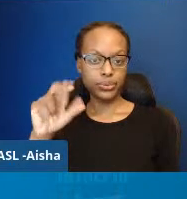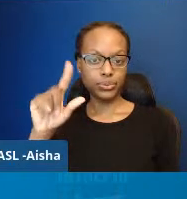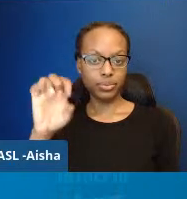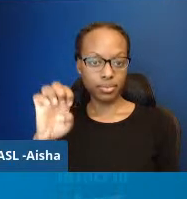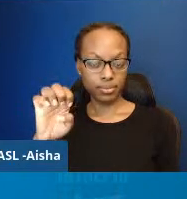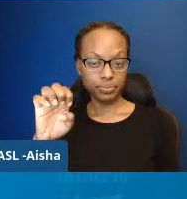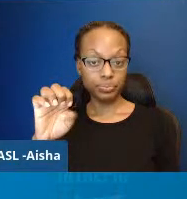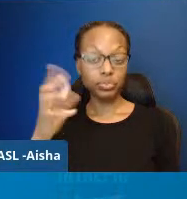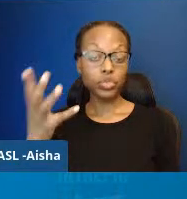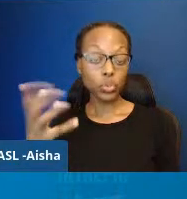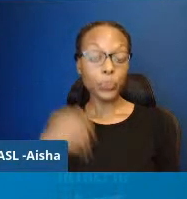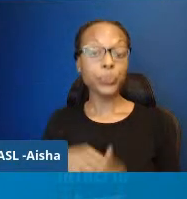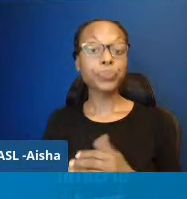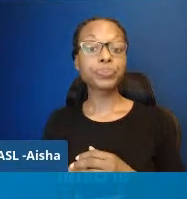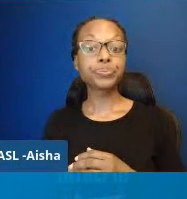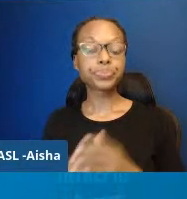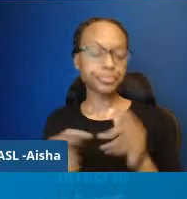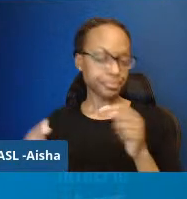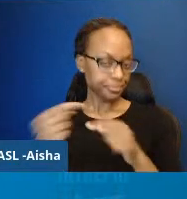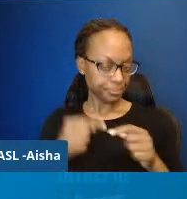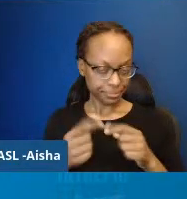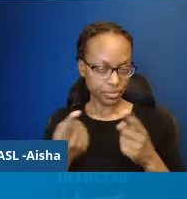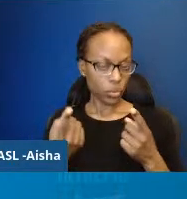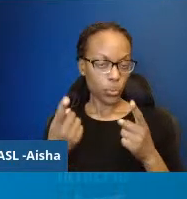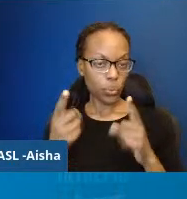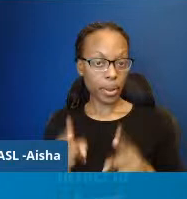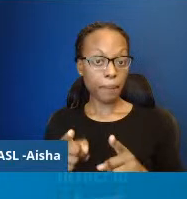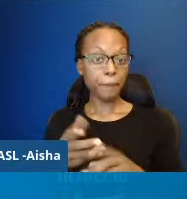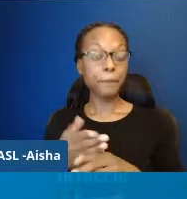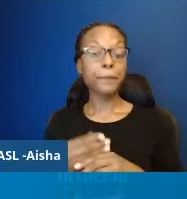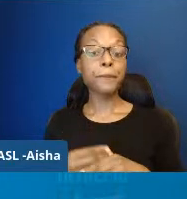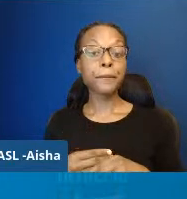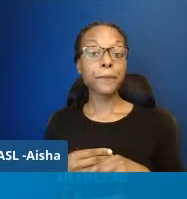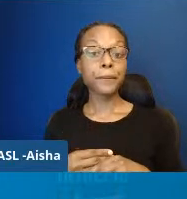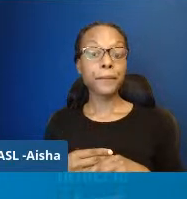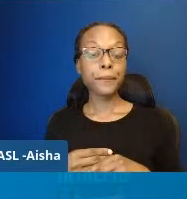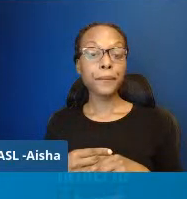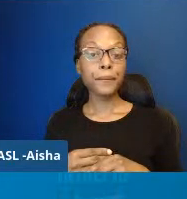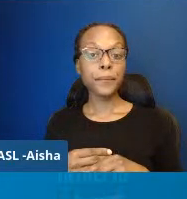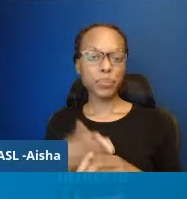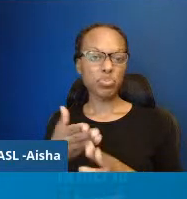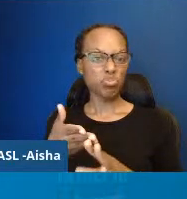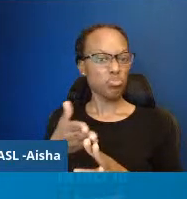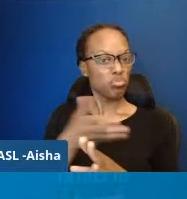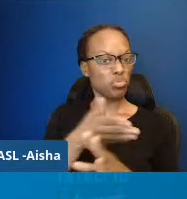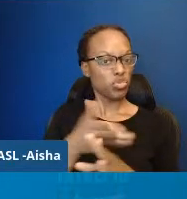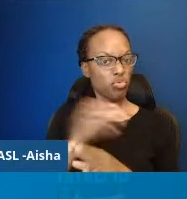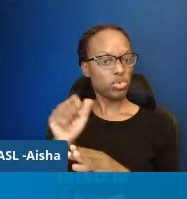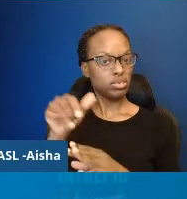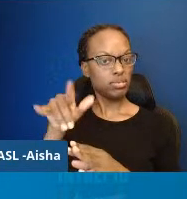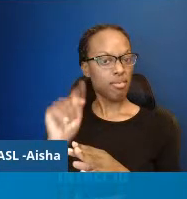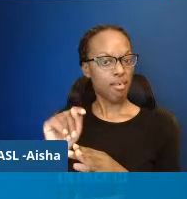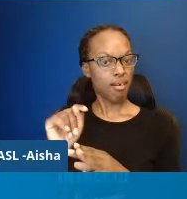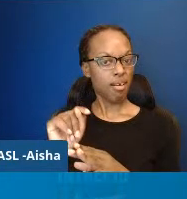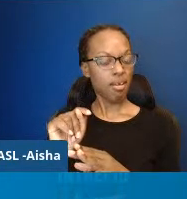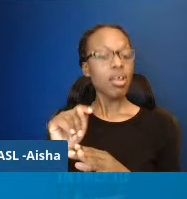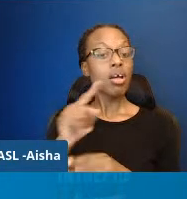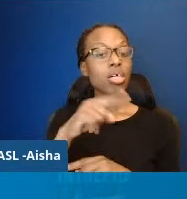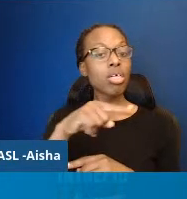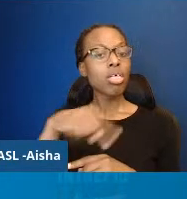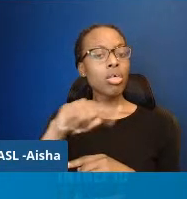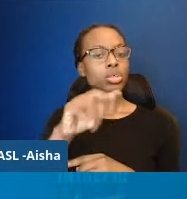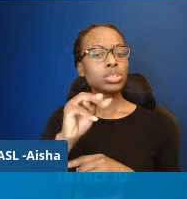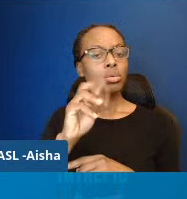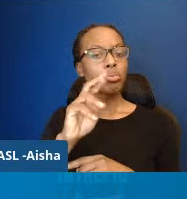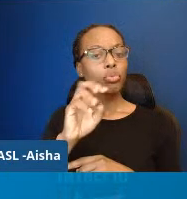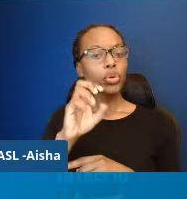back to what was happening before Scott, these earlier Mercury capsules were just going into